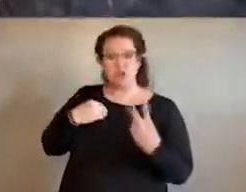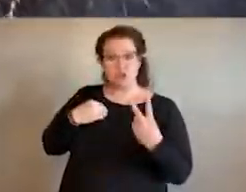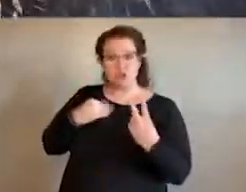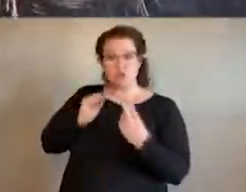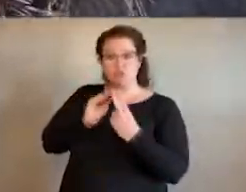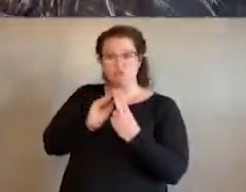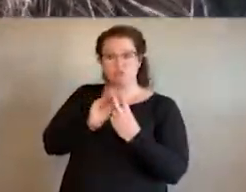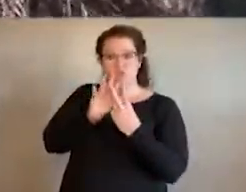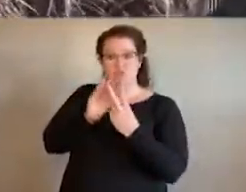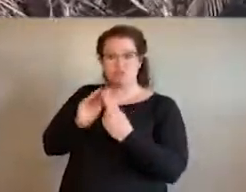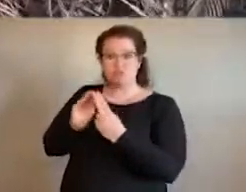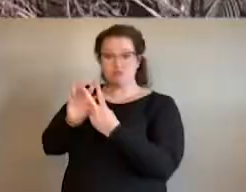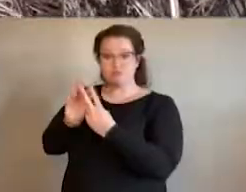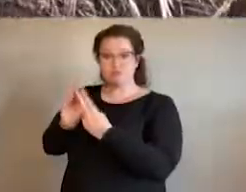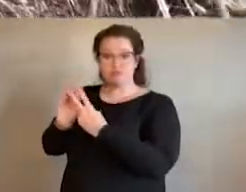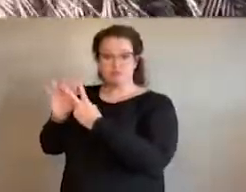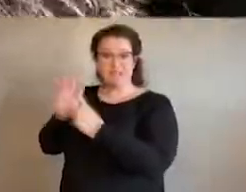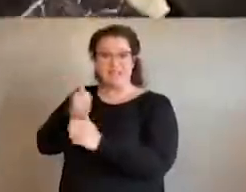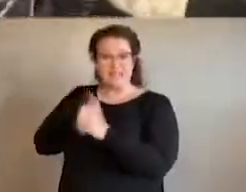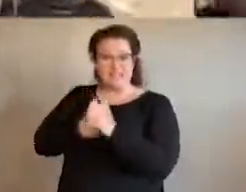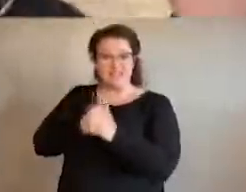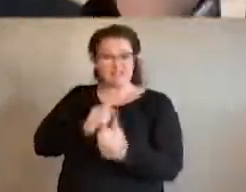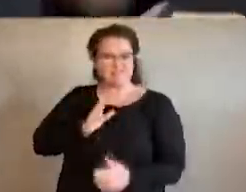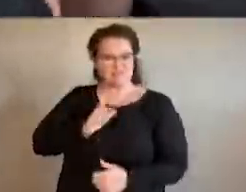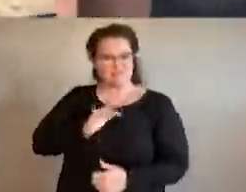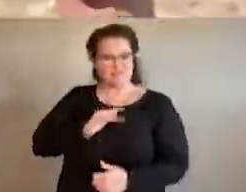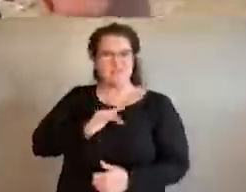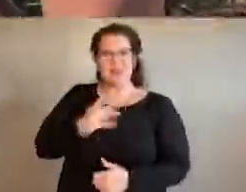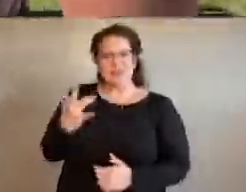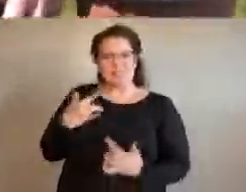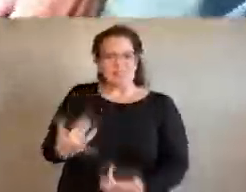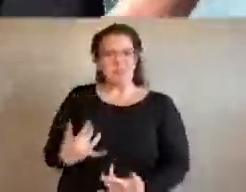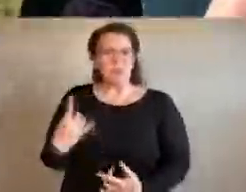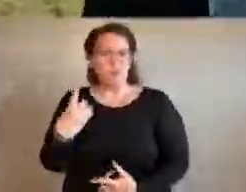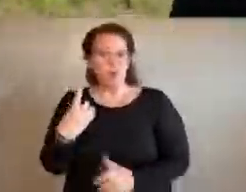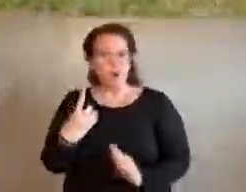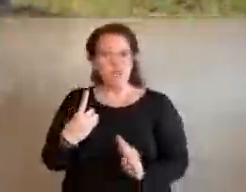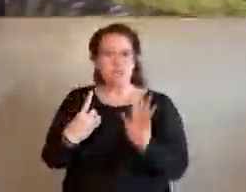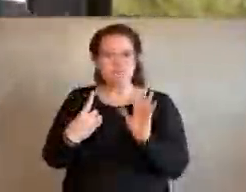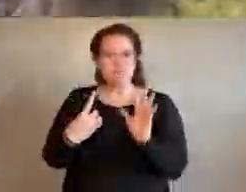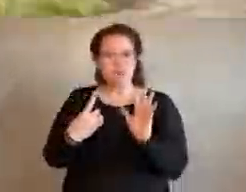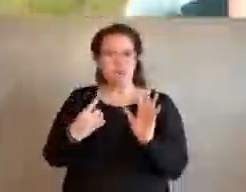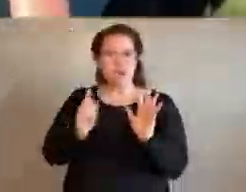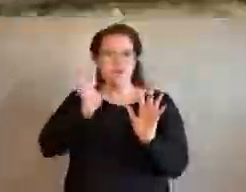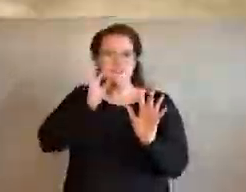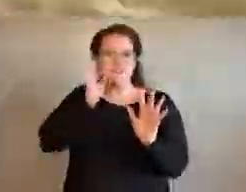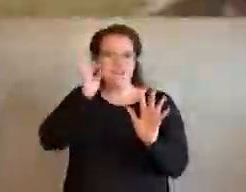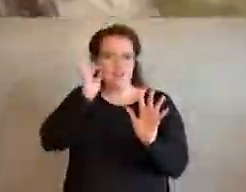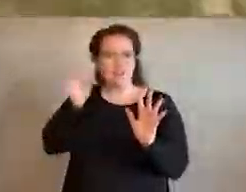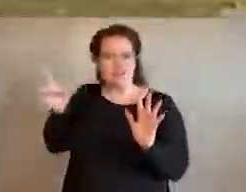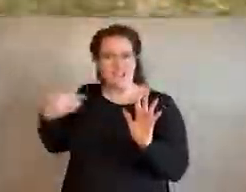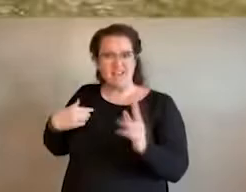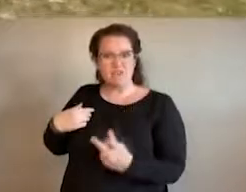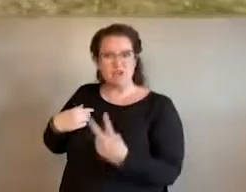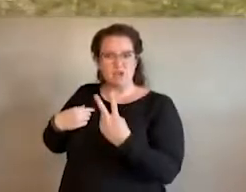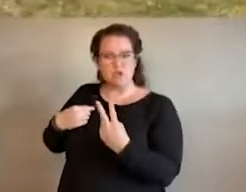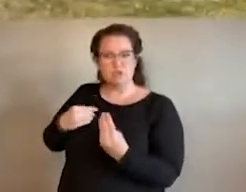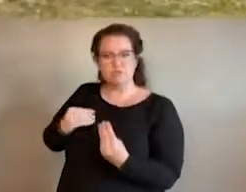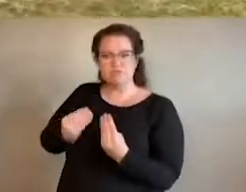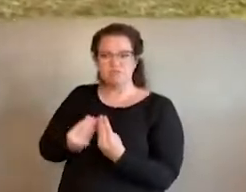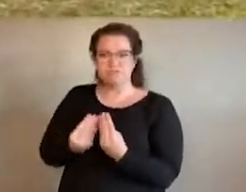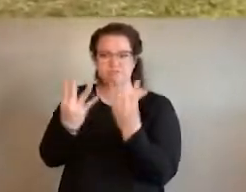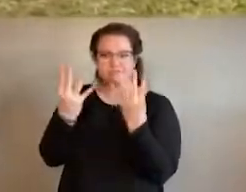feathers growing out of each follicle. So that's a pretty awesome little ordeal. Okay, baby. You'll notice they've got like that